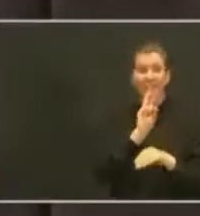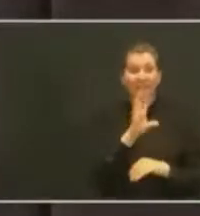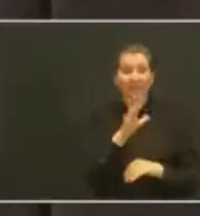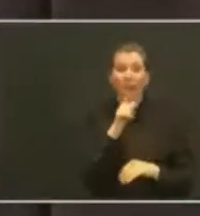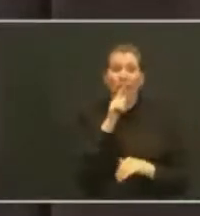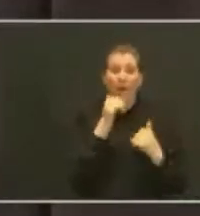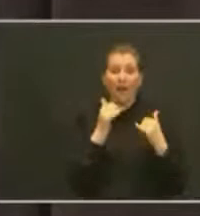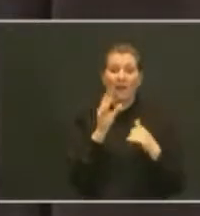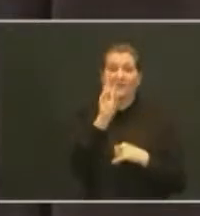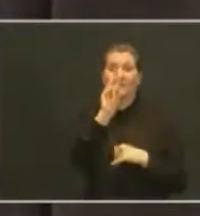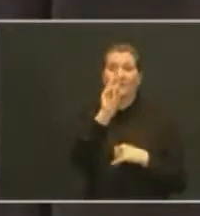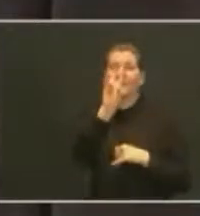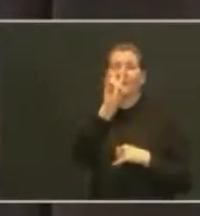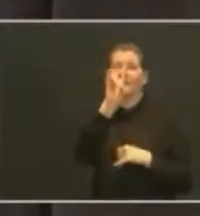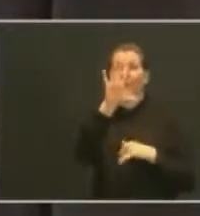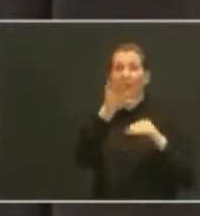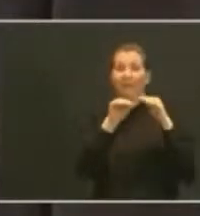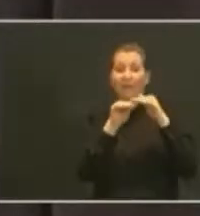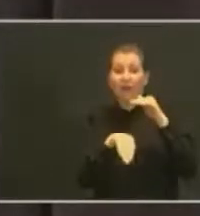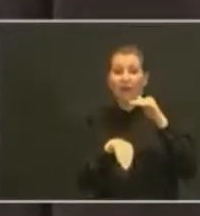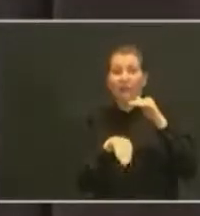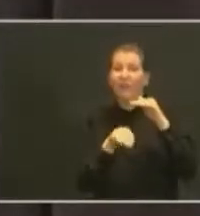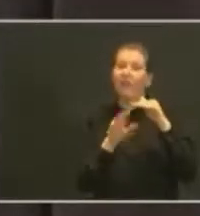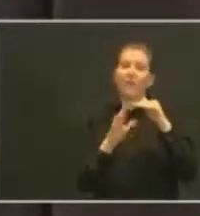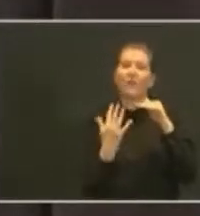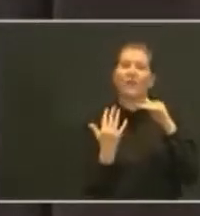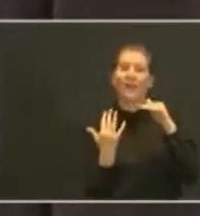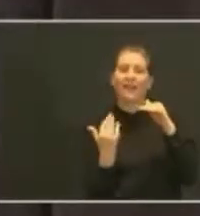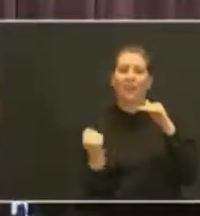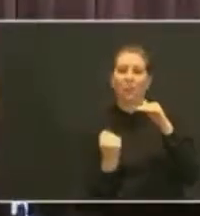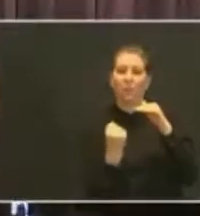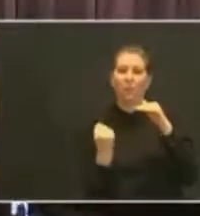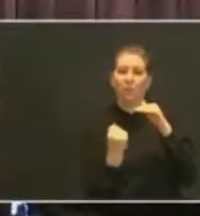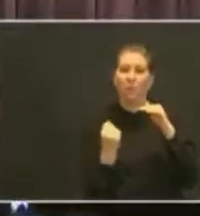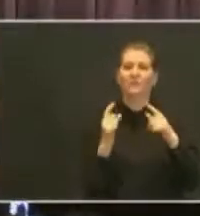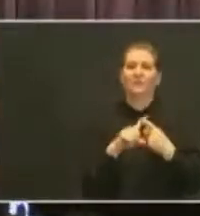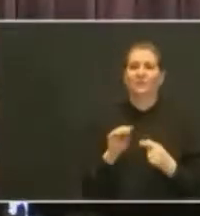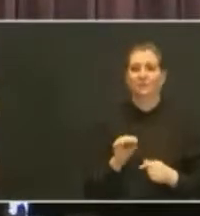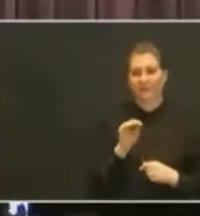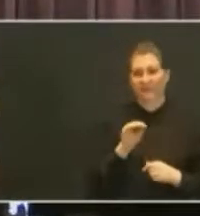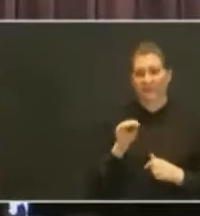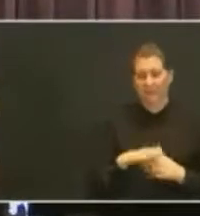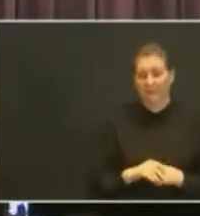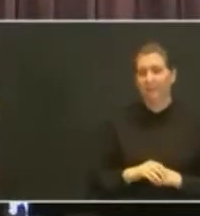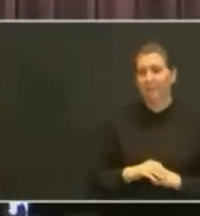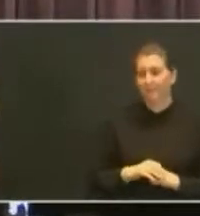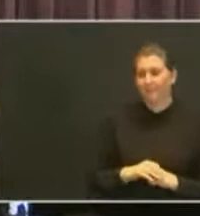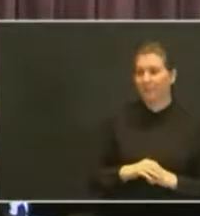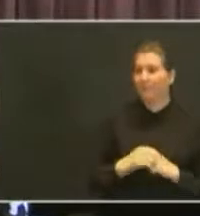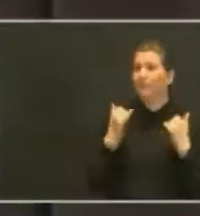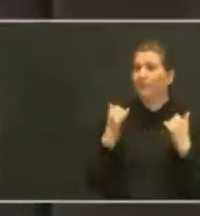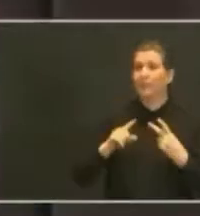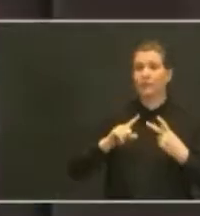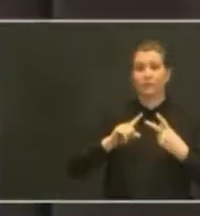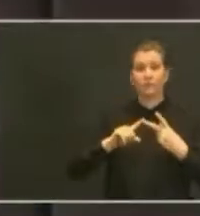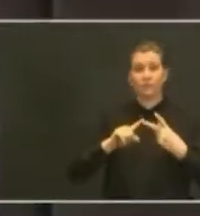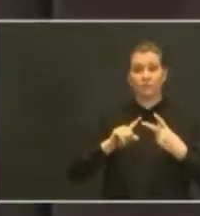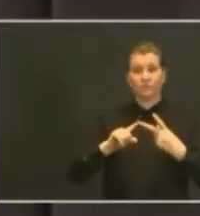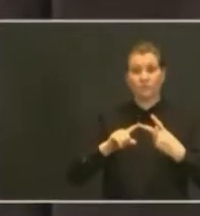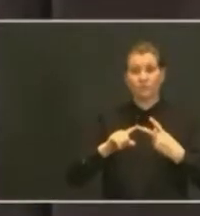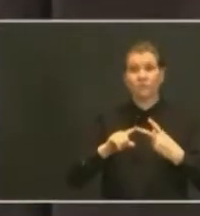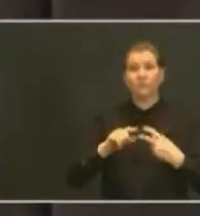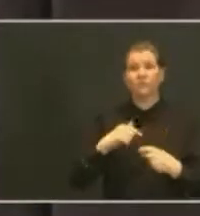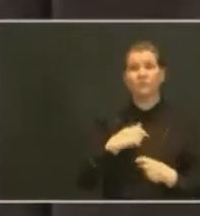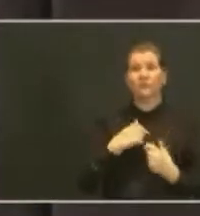of those appointments, and we can make that correction. Separately, we have our high density